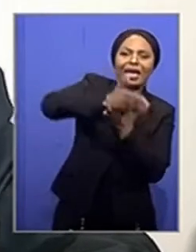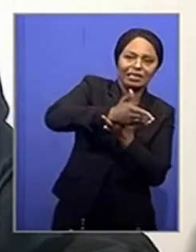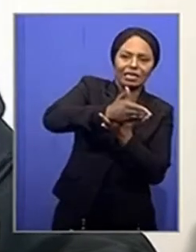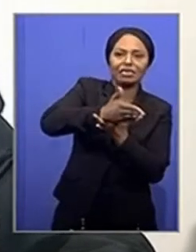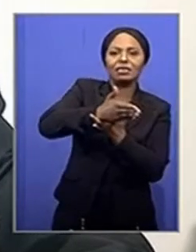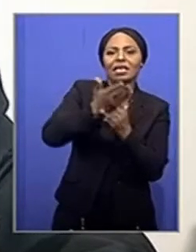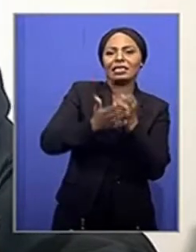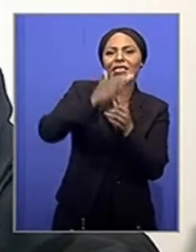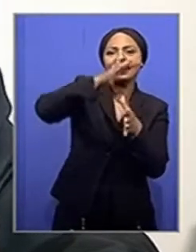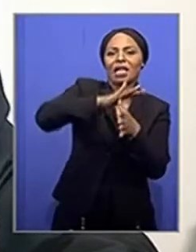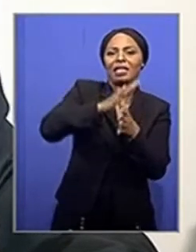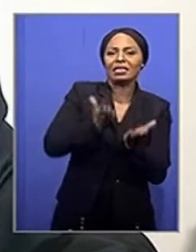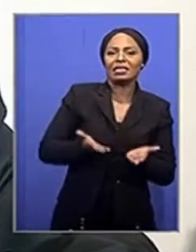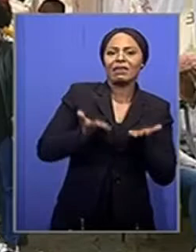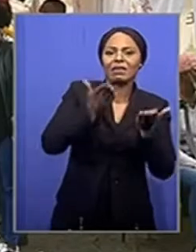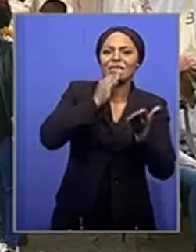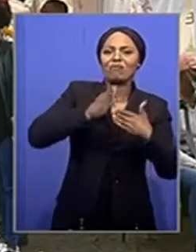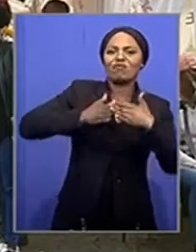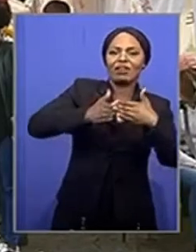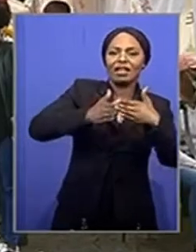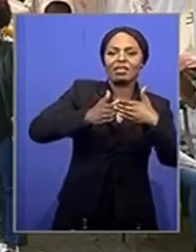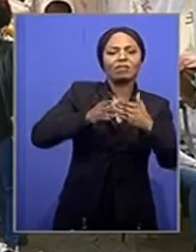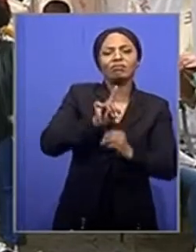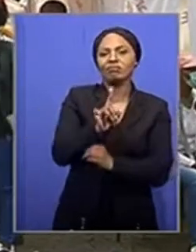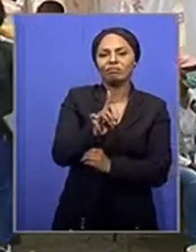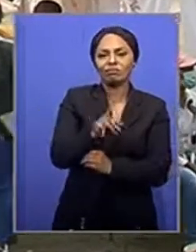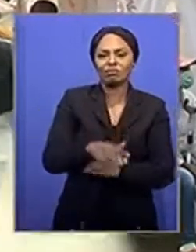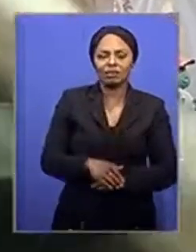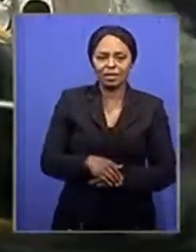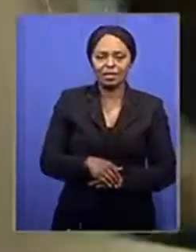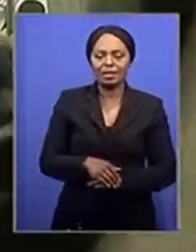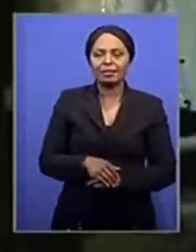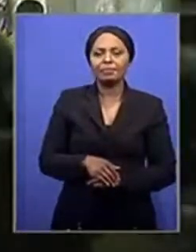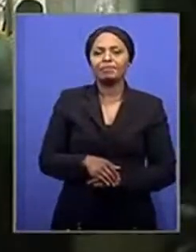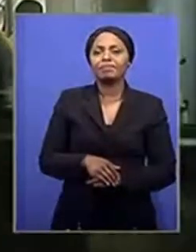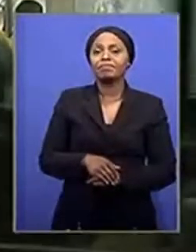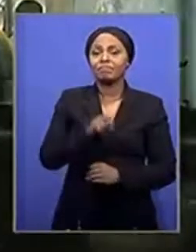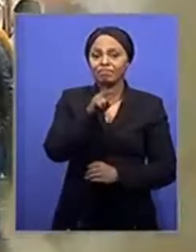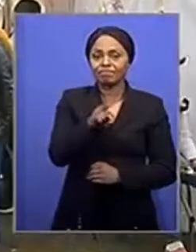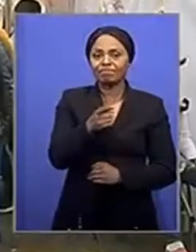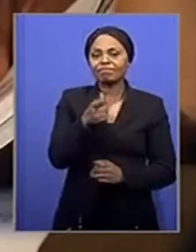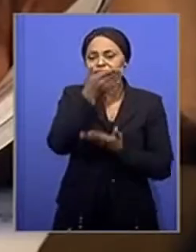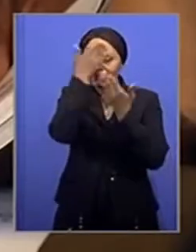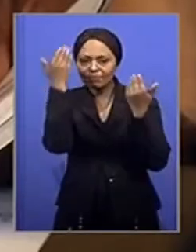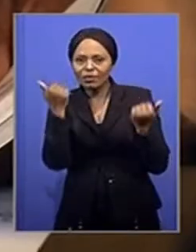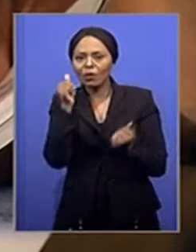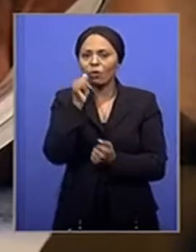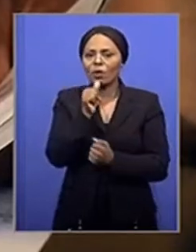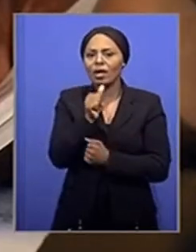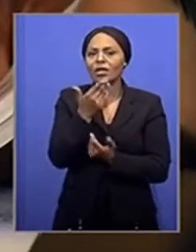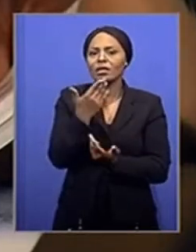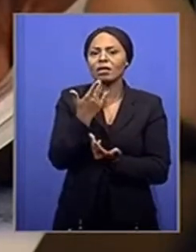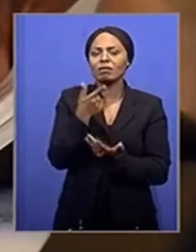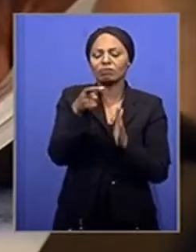services, especially public services. Le ge go sa hlwa go bewa letšatši leo go tla thongwago ka lesolo la go enta batho ba sa hlwang ba etšwa